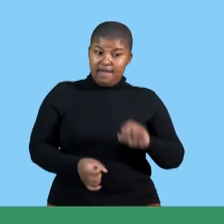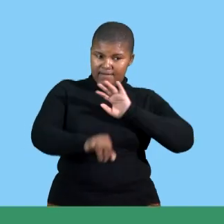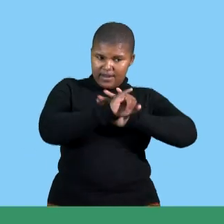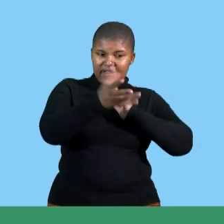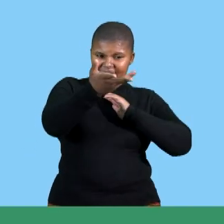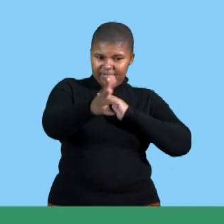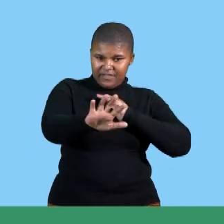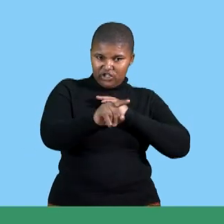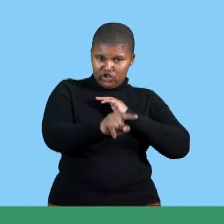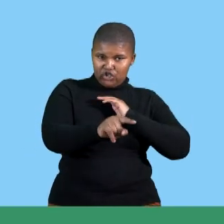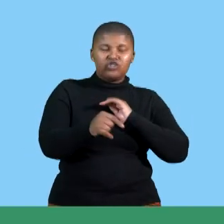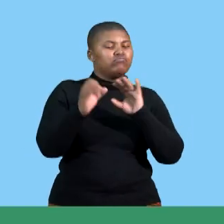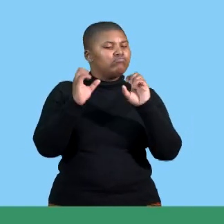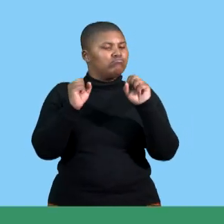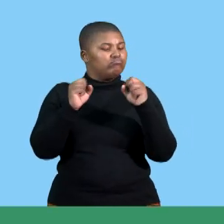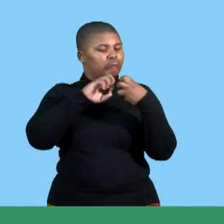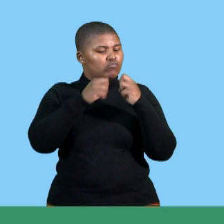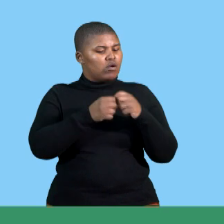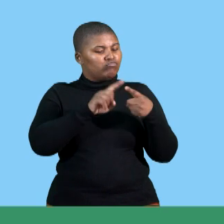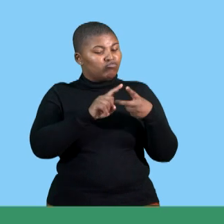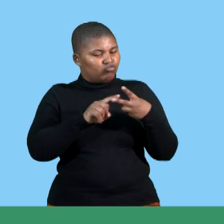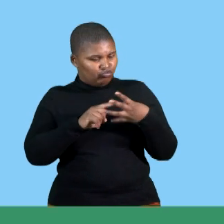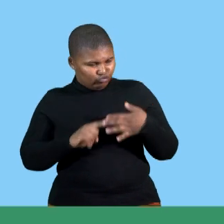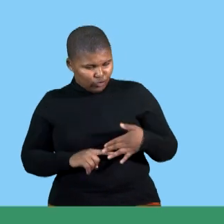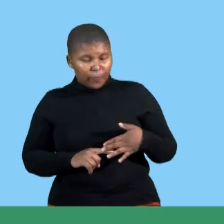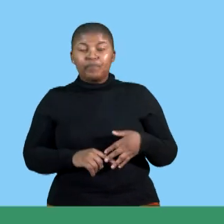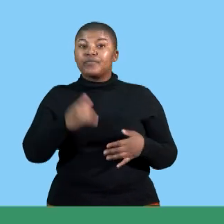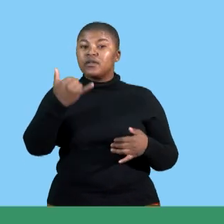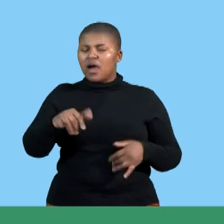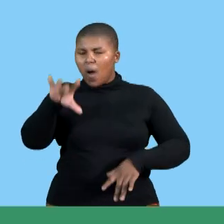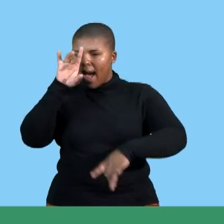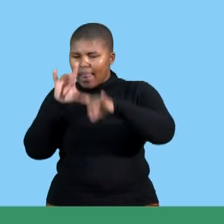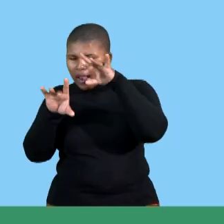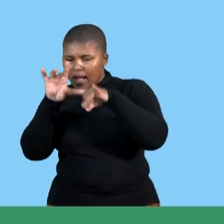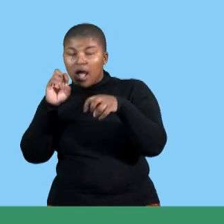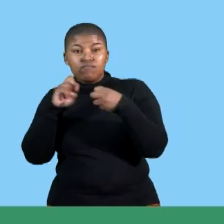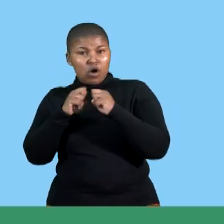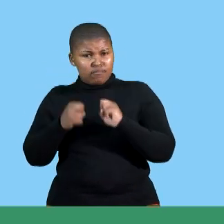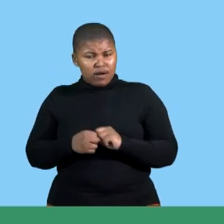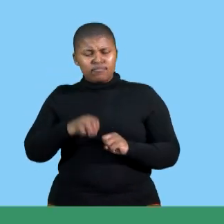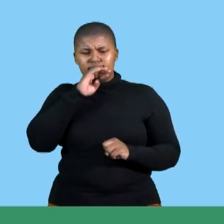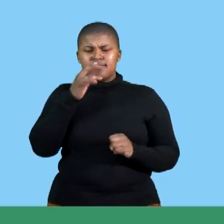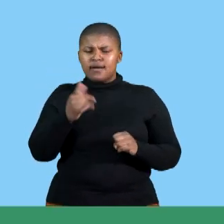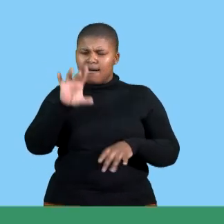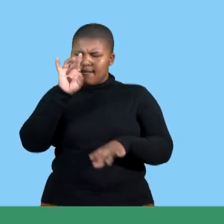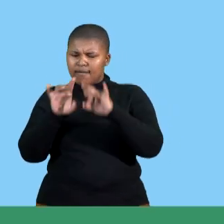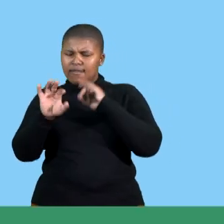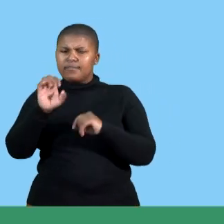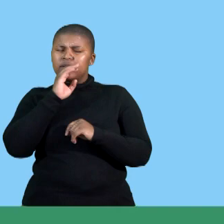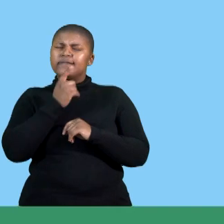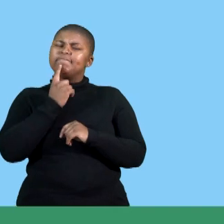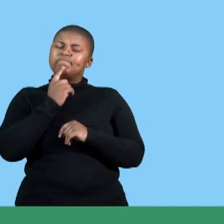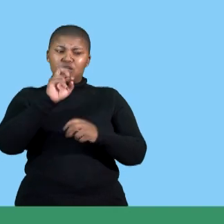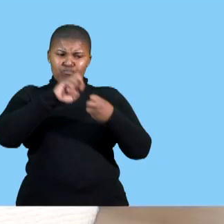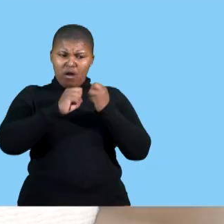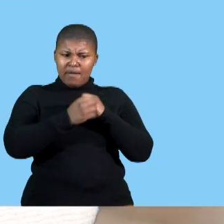the problem? Identify it, state the problem, and also analyzing the problem. How do you analyze the problem? By coming up with the causes.